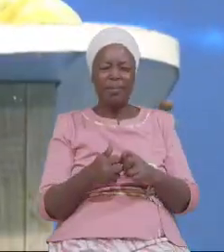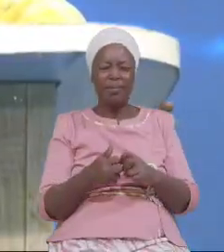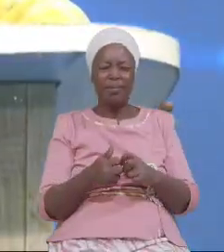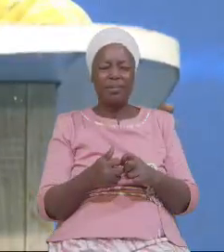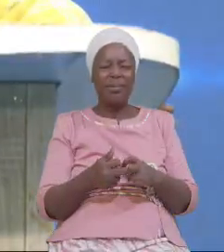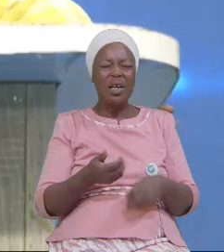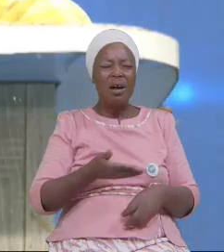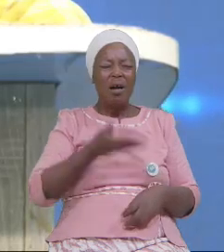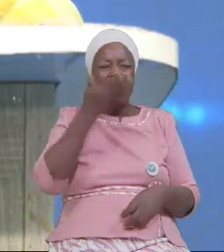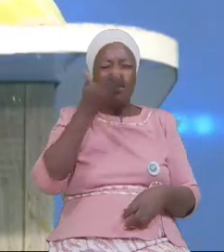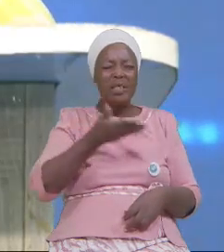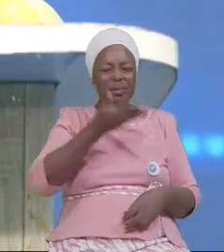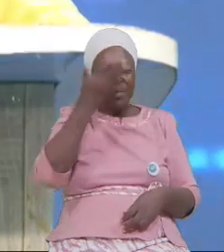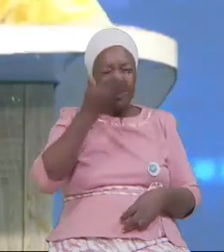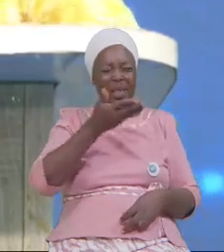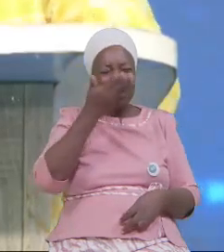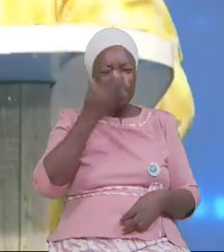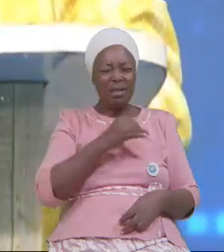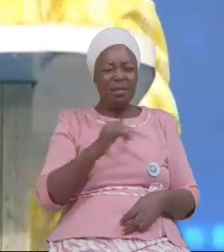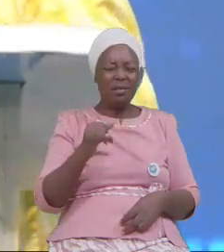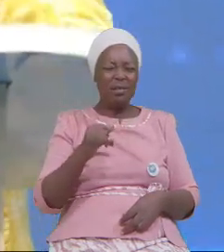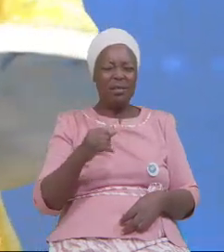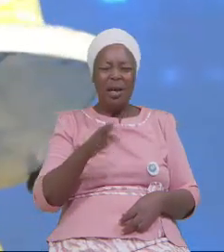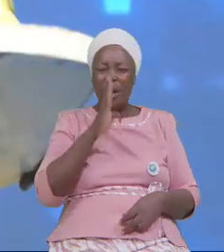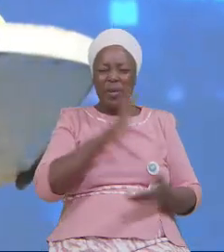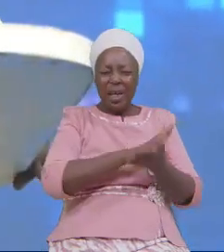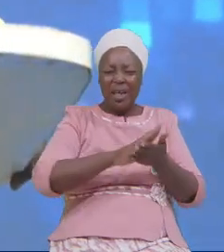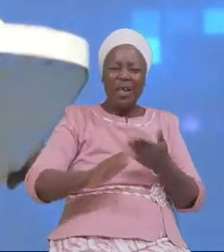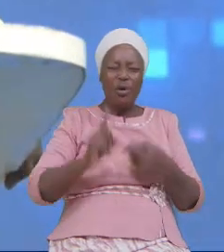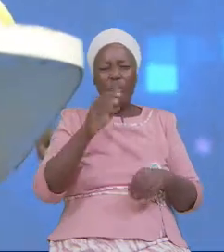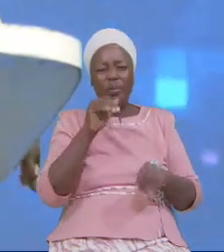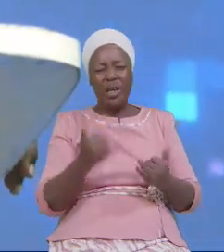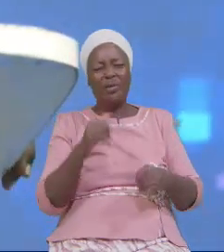smelling, be cleared off in Jesus' name.